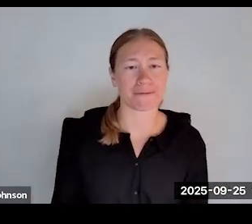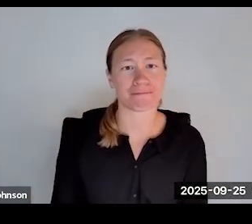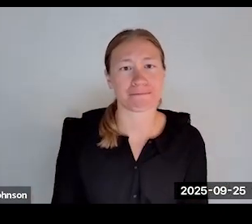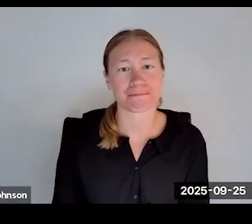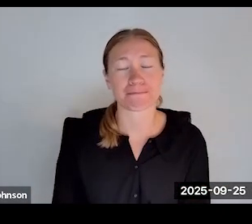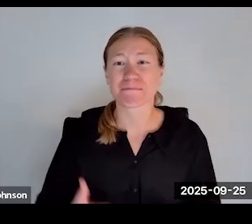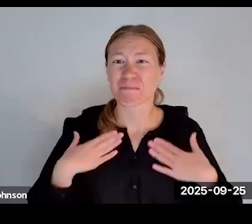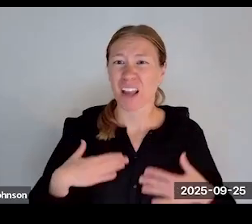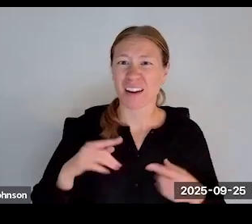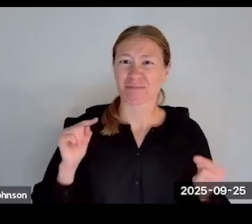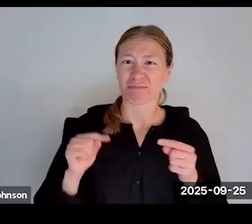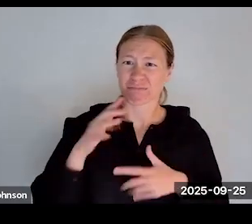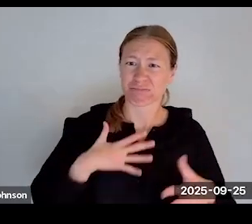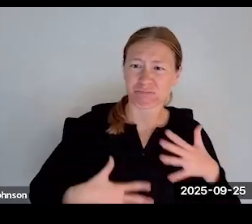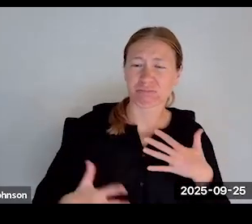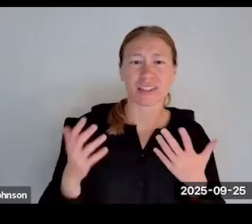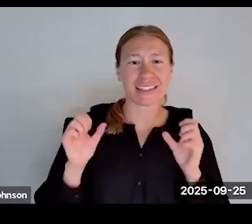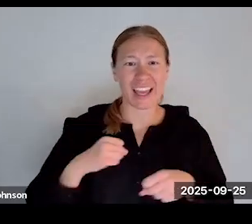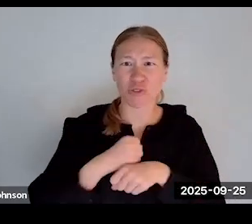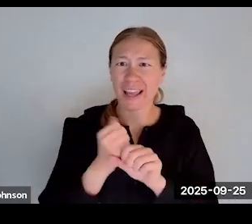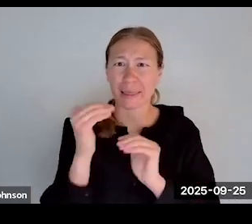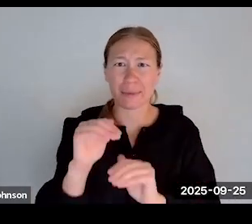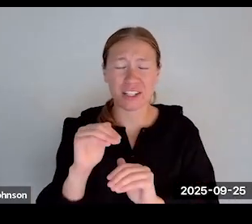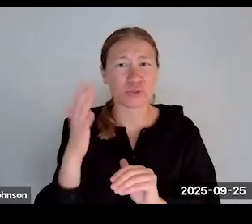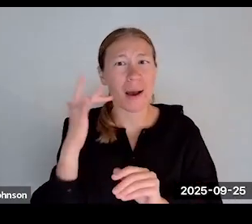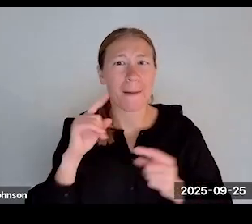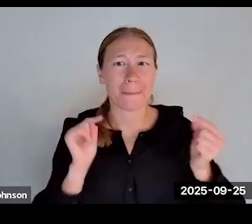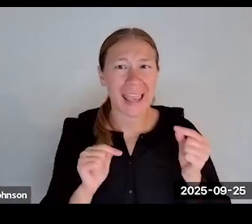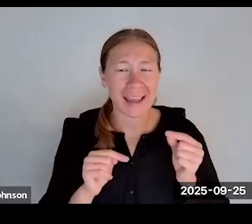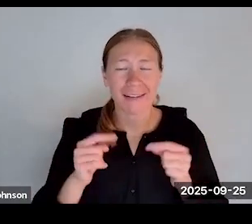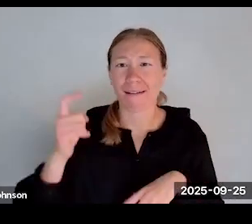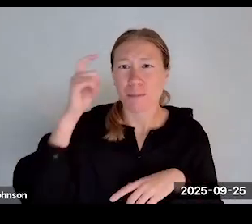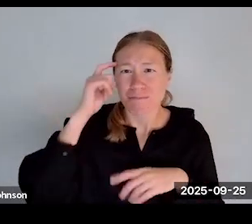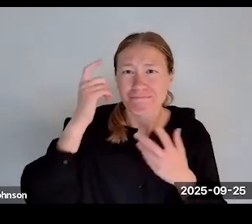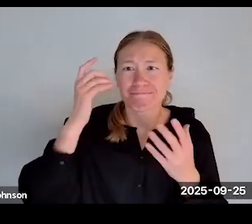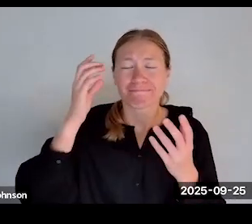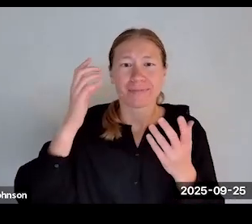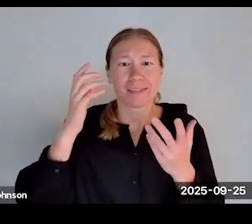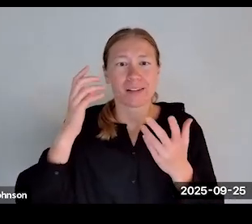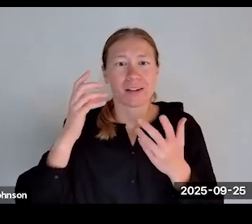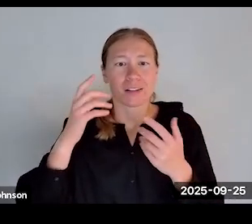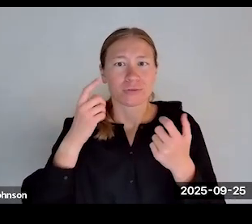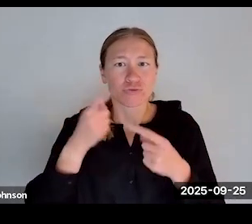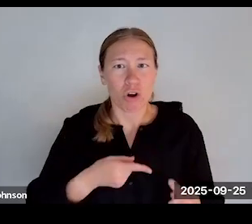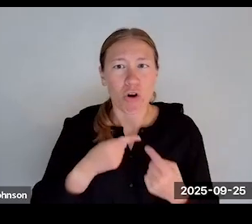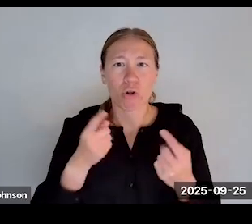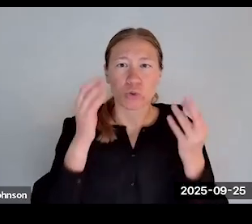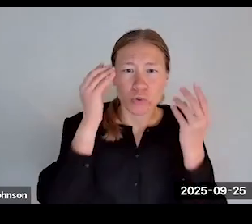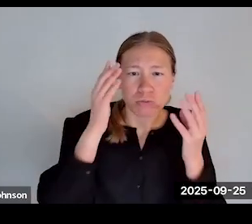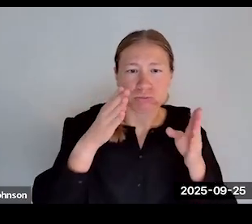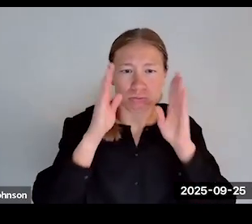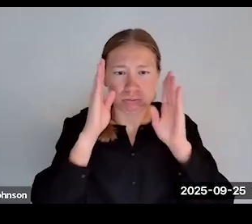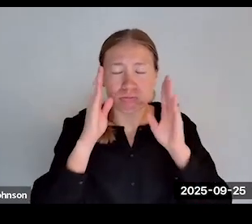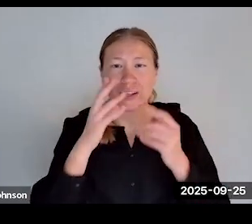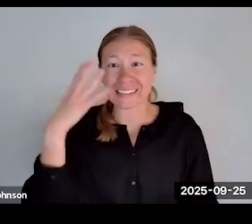Fibromyalgia can create limitations due to pain, cognitive difficulties, sleep disturbances, and sensory